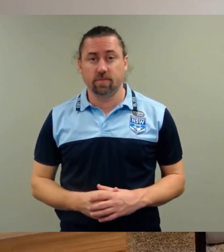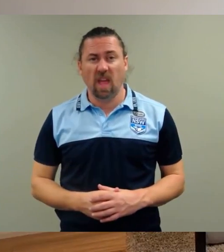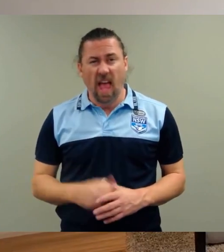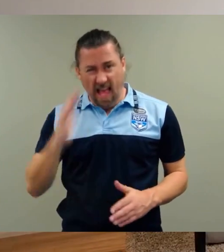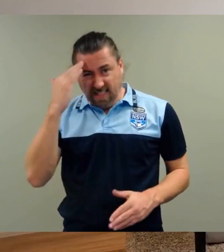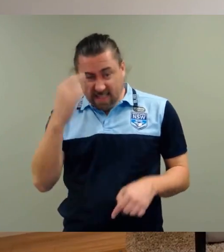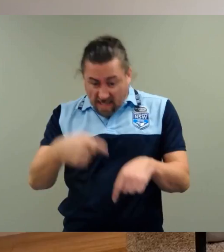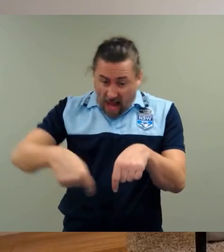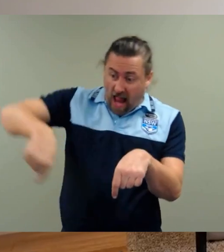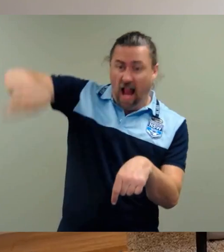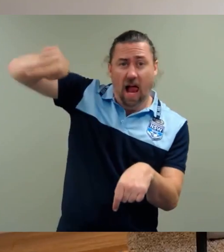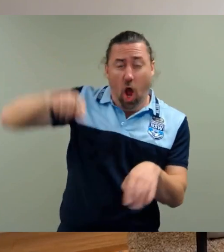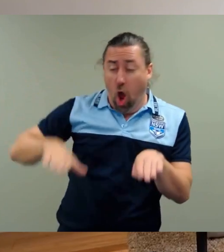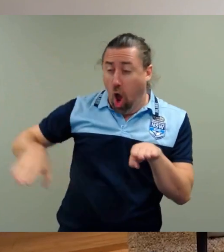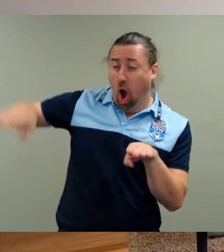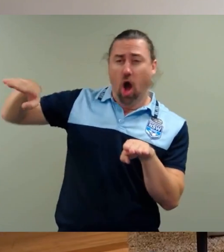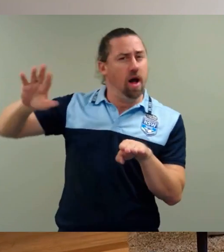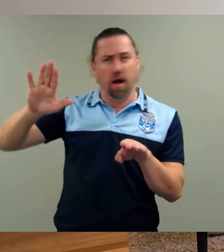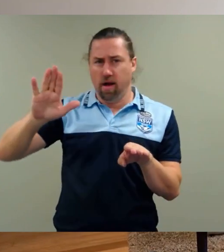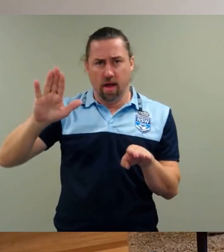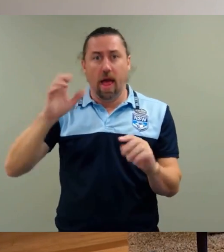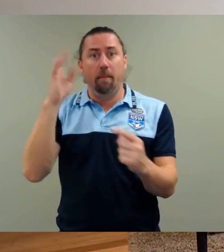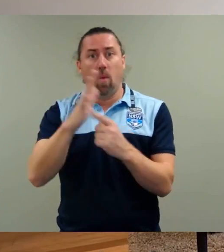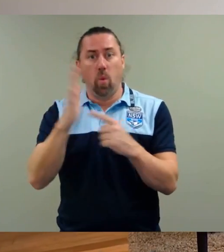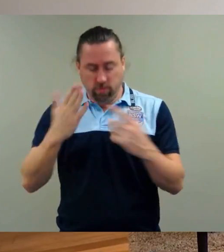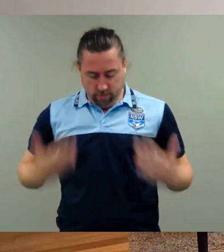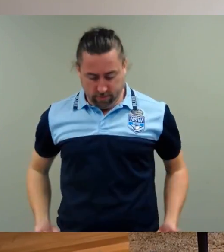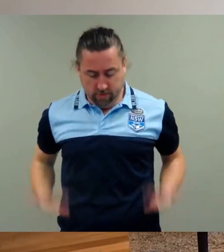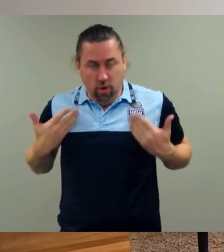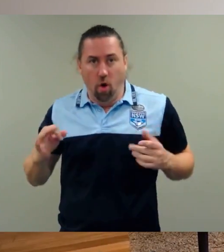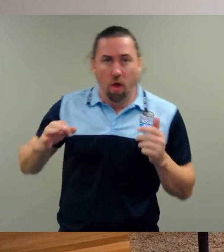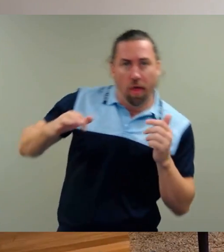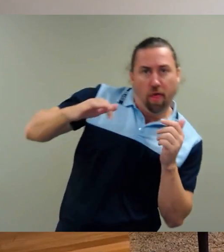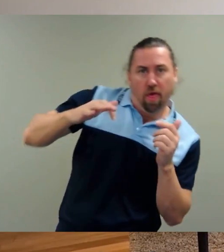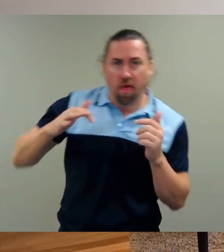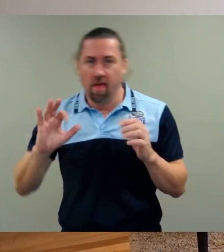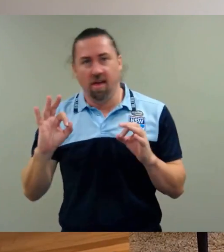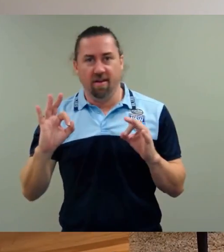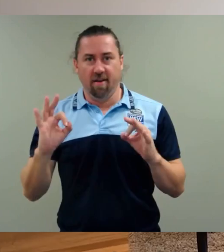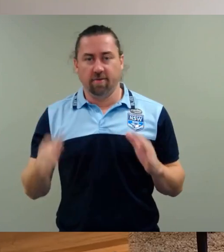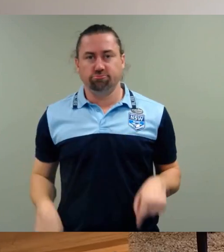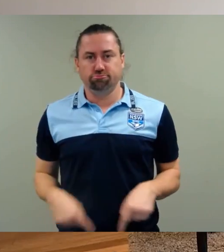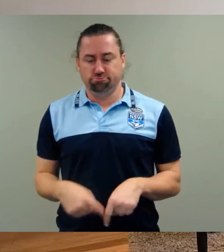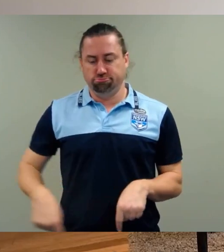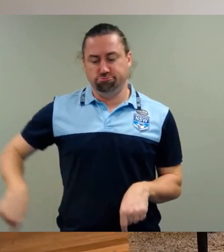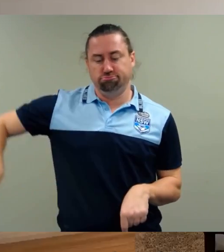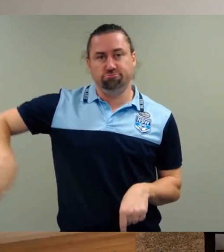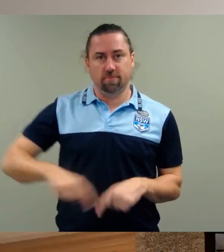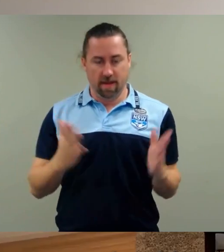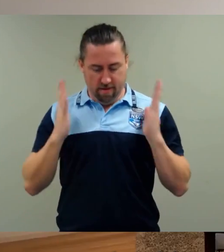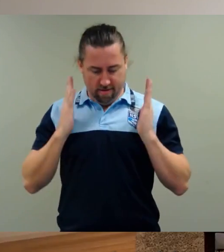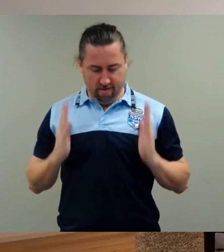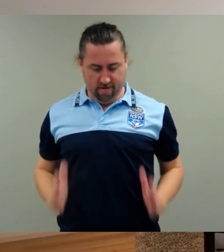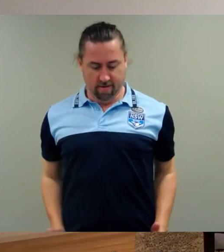doesn't matter how high your leg can go, just focus on not moving your upper body. Keep your shoulders over your